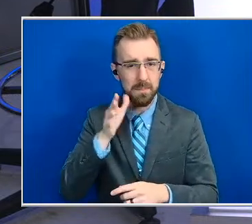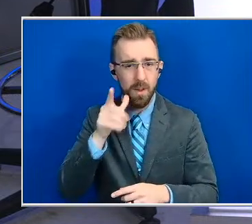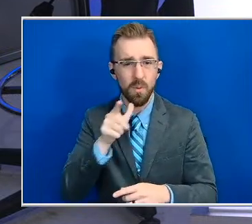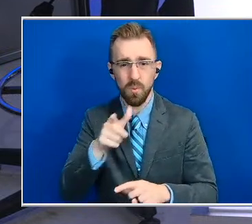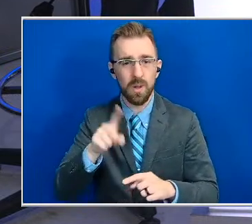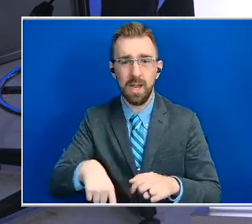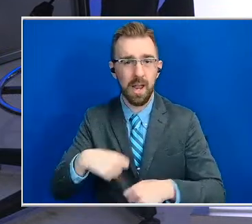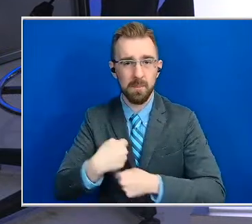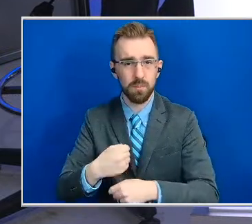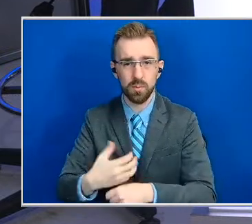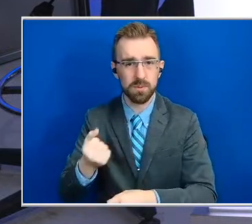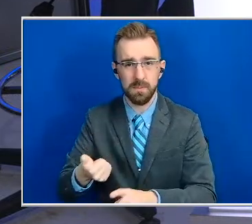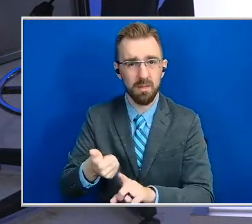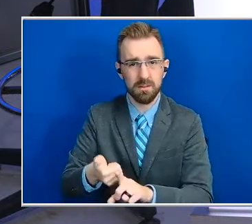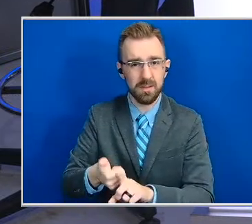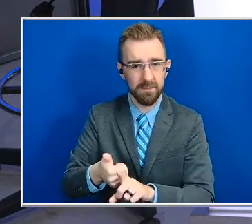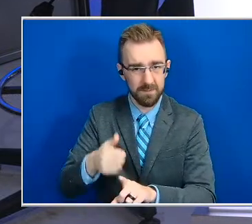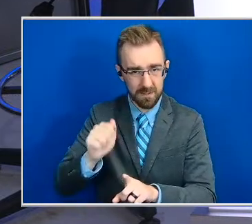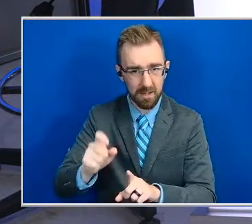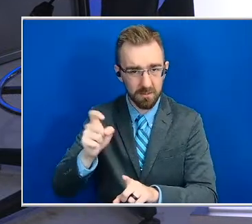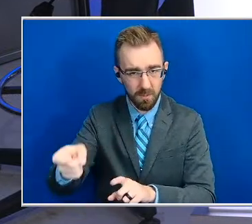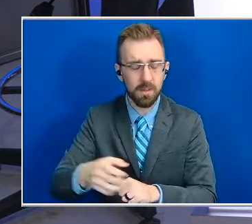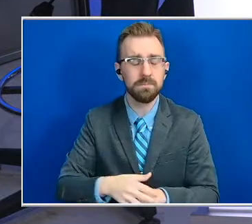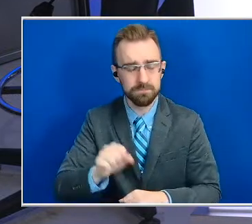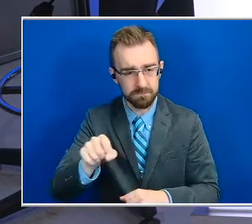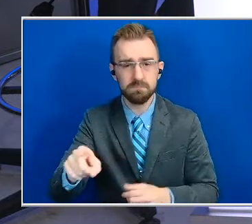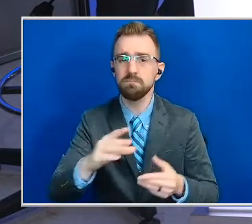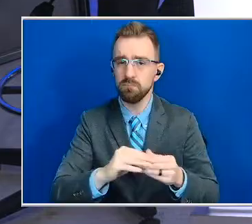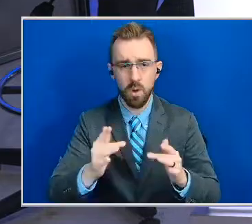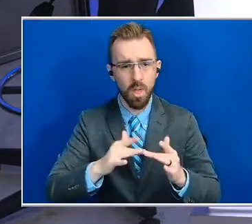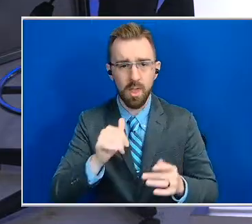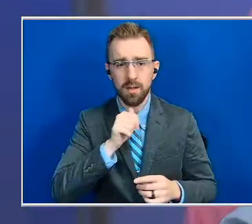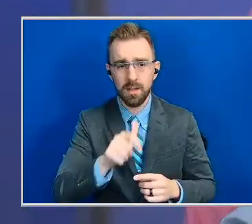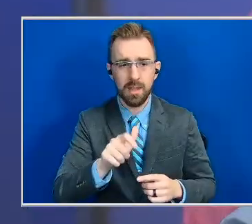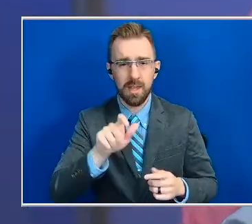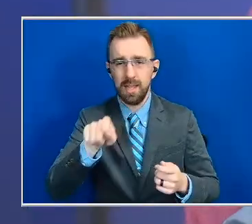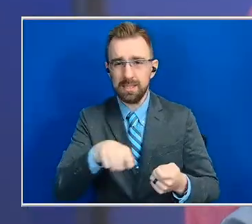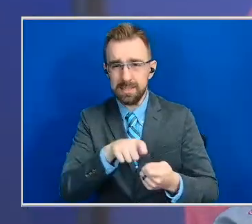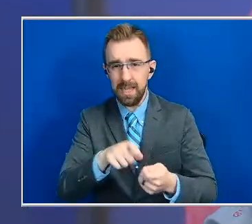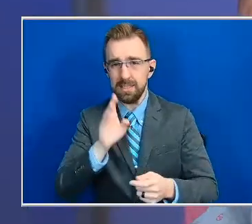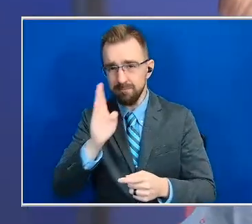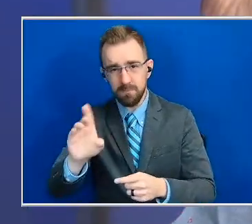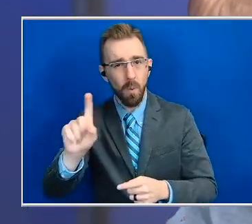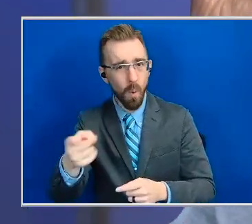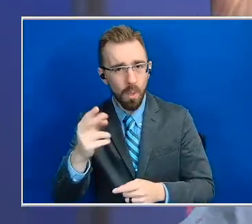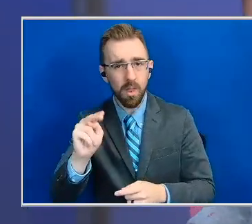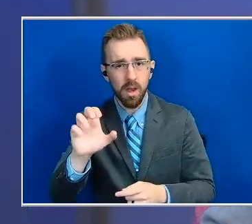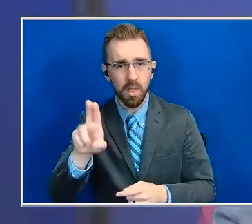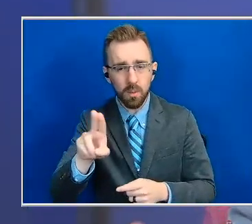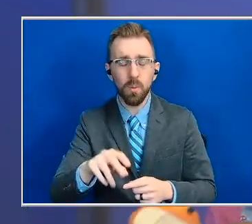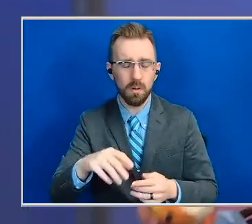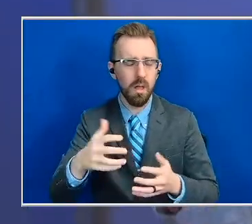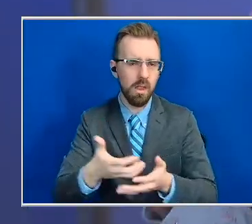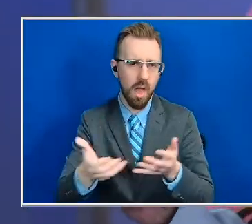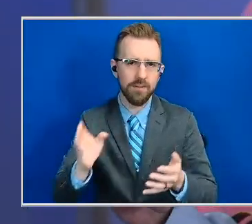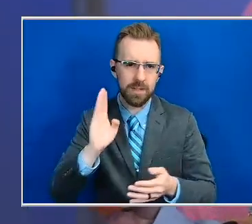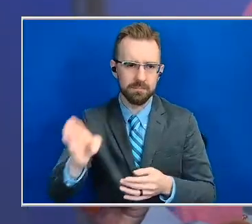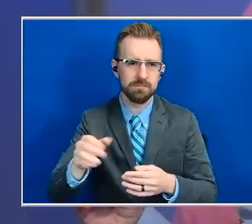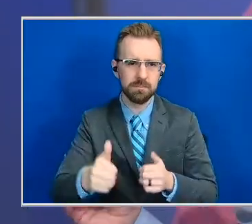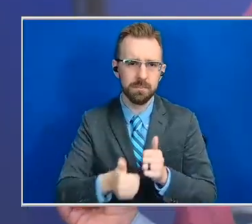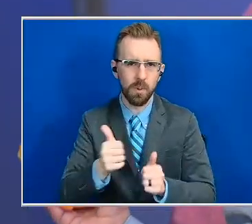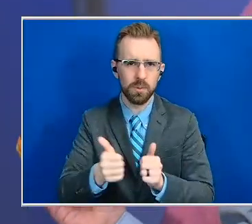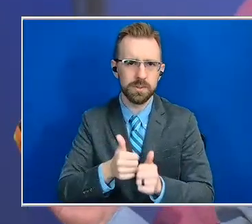too? Yeah. That's what they said online, so it doesn't necessarily go to the NICUs. A lot of it does, because those are our most vulnerable